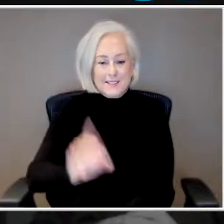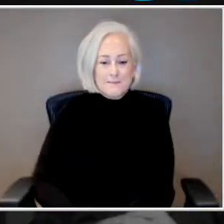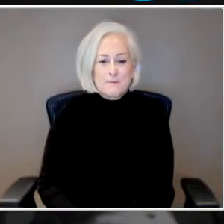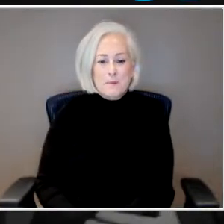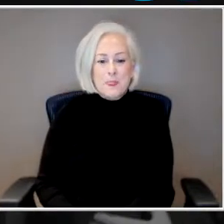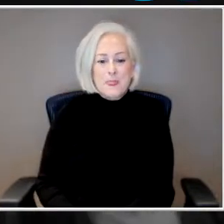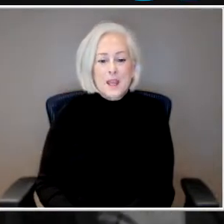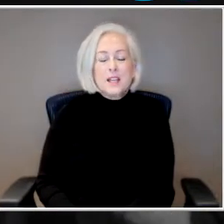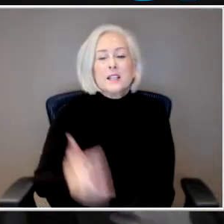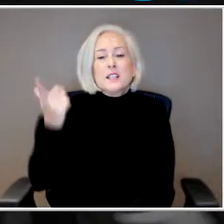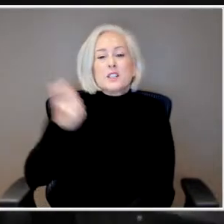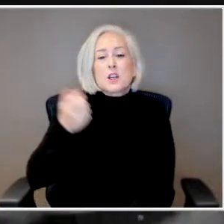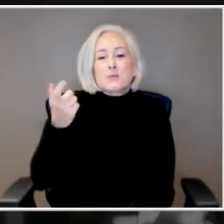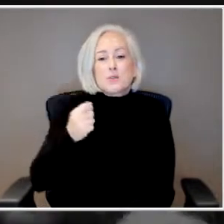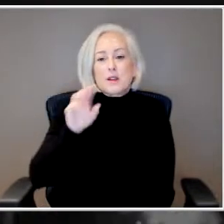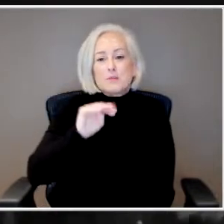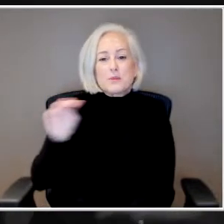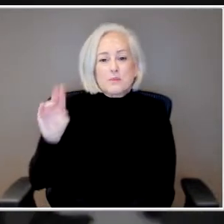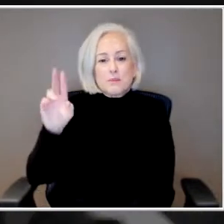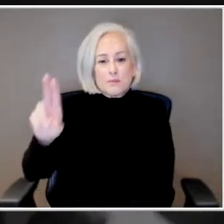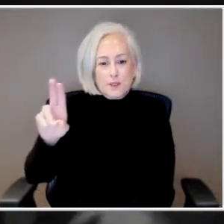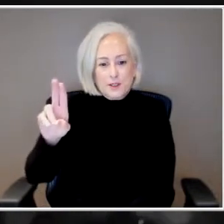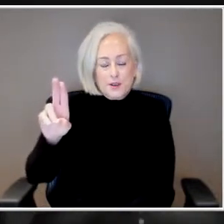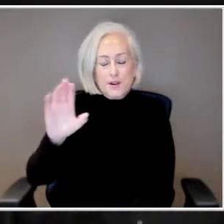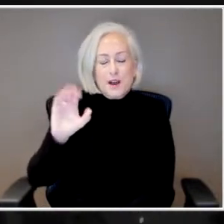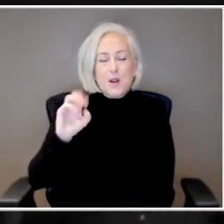Subscribe to our Morning Medical Update and Open